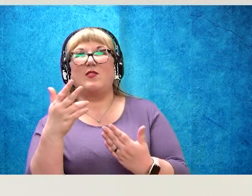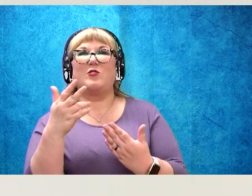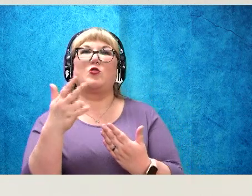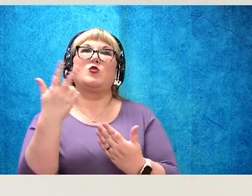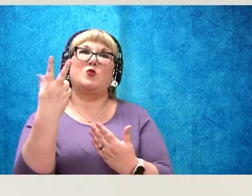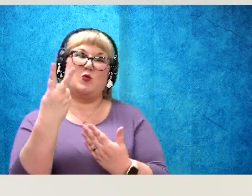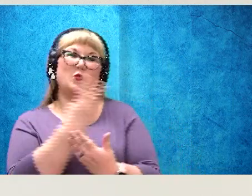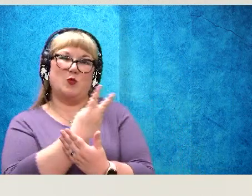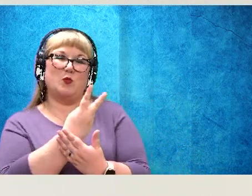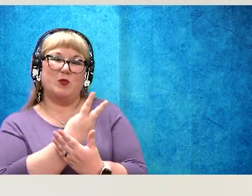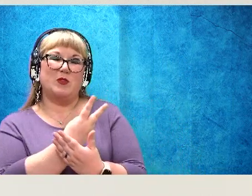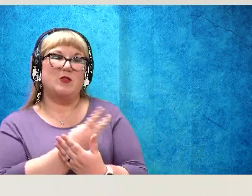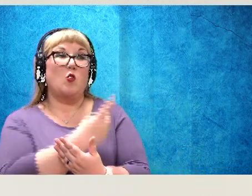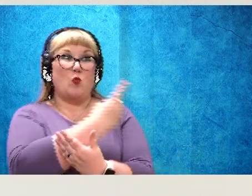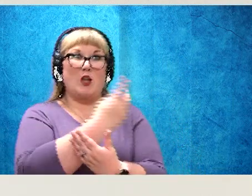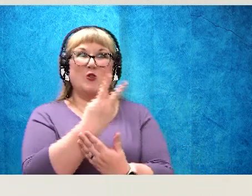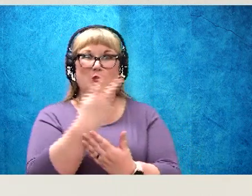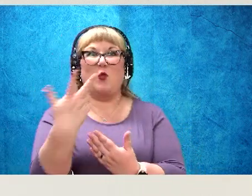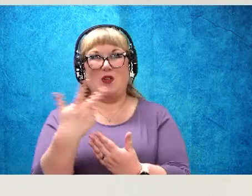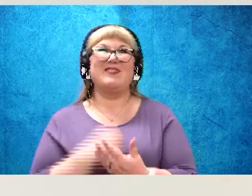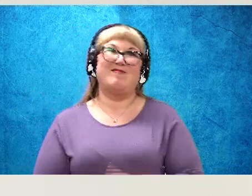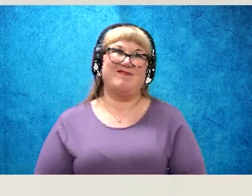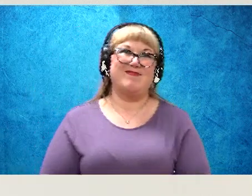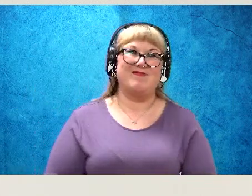than 2. Very good.